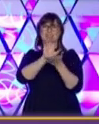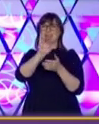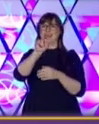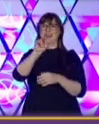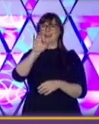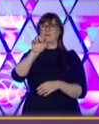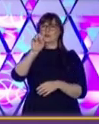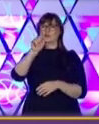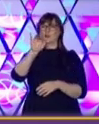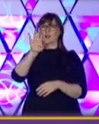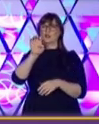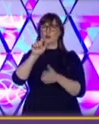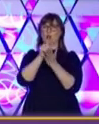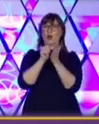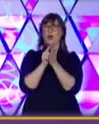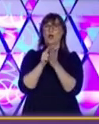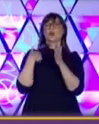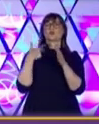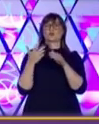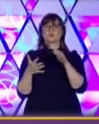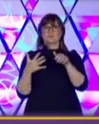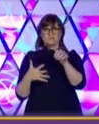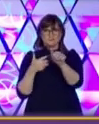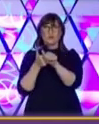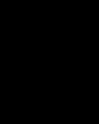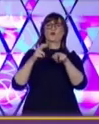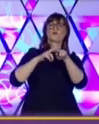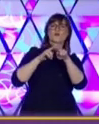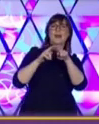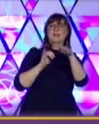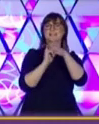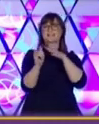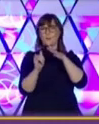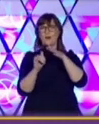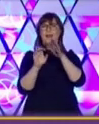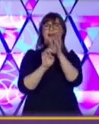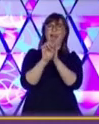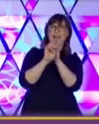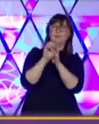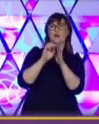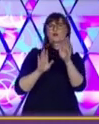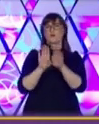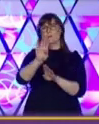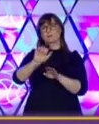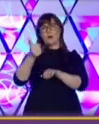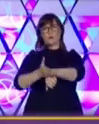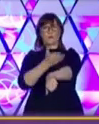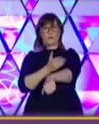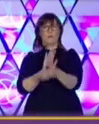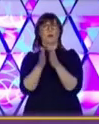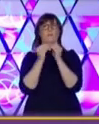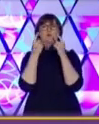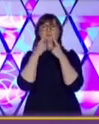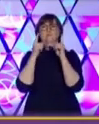to retrofit old rail and subway stations, adding elevators, ramps, and other improvements to make them more